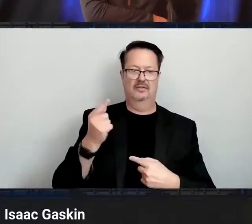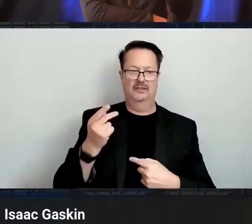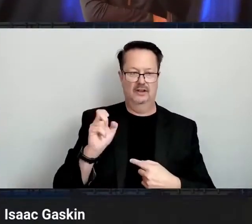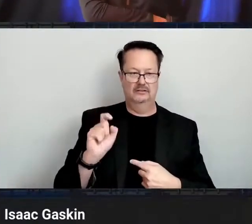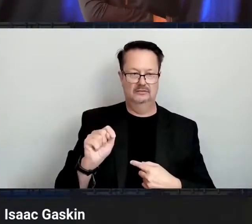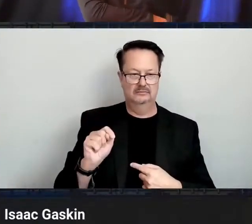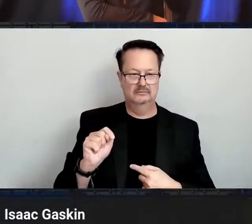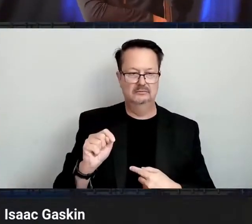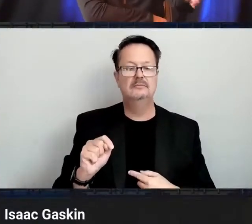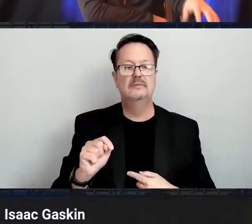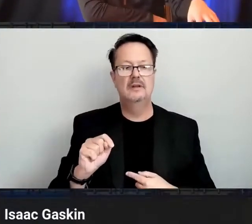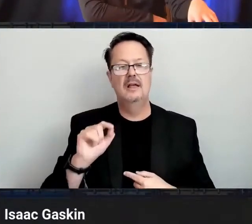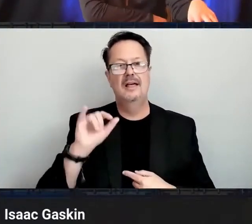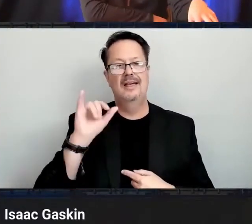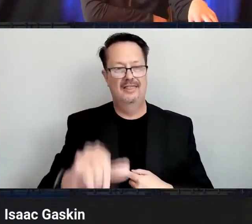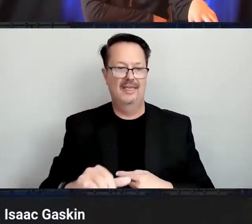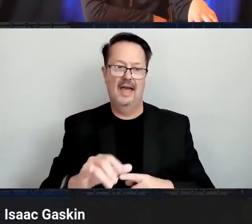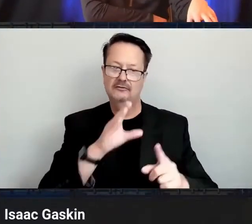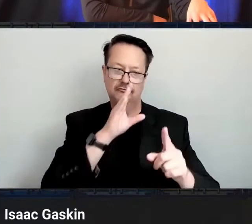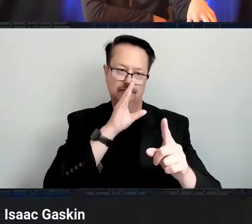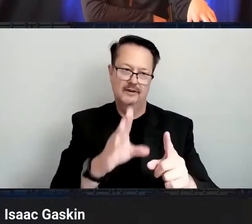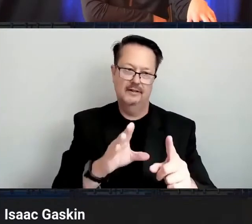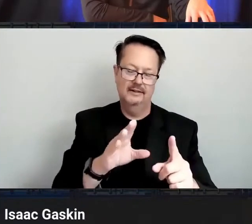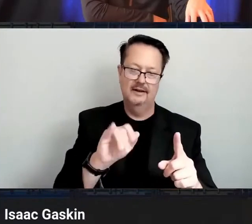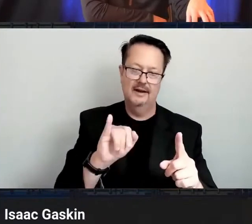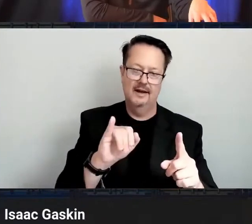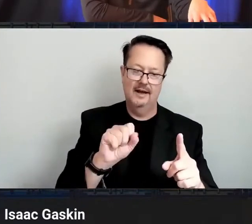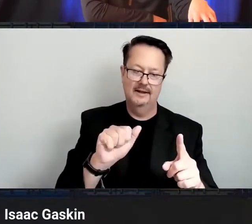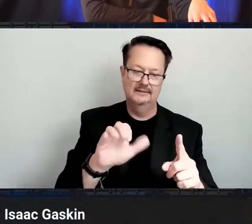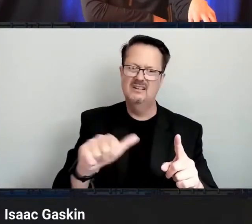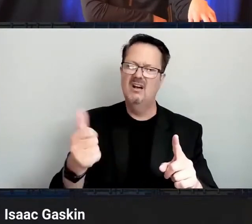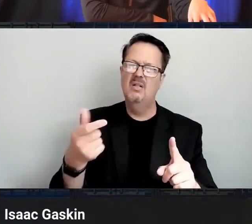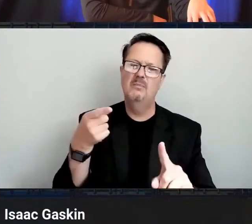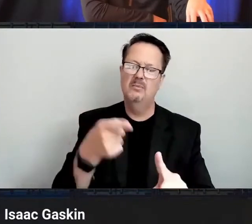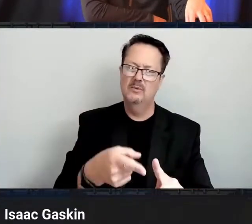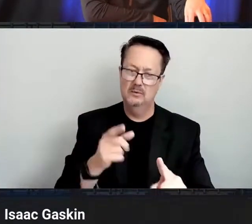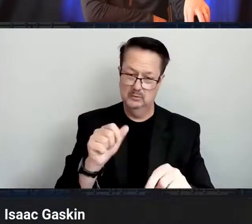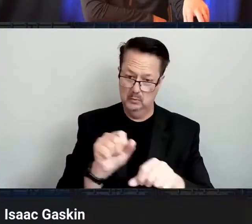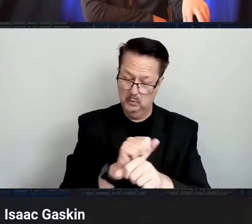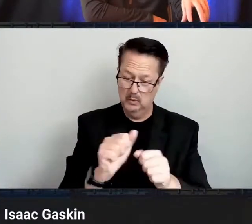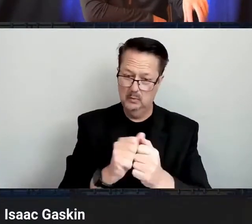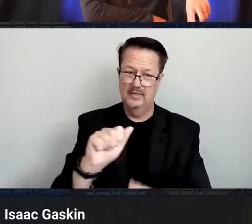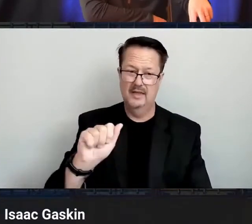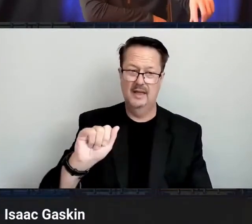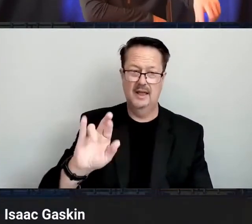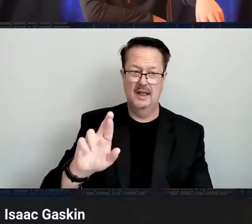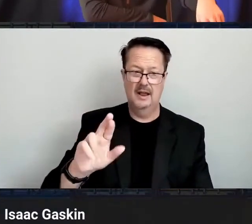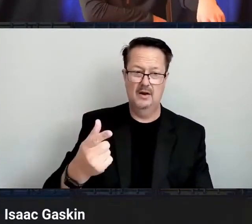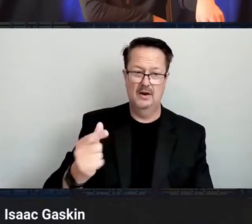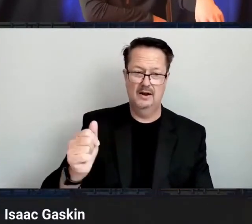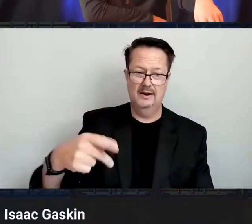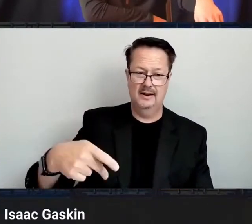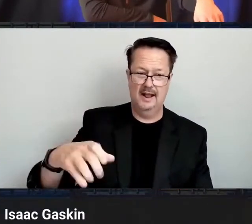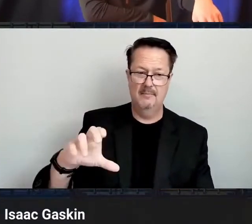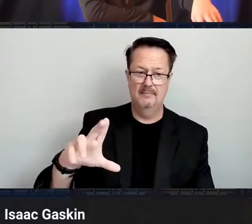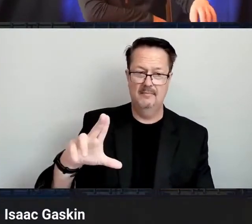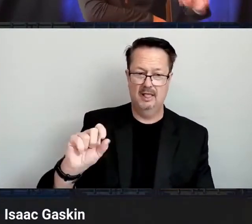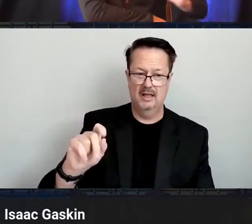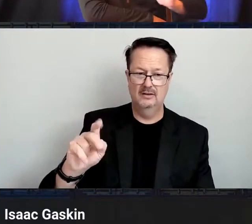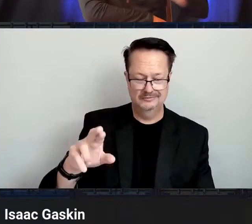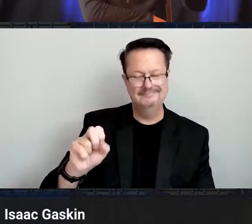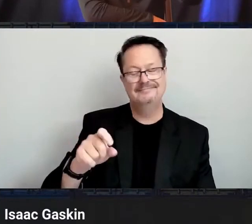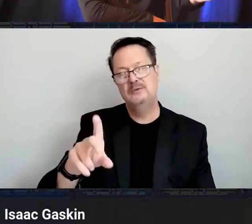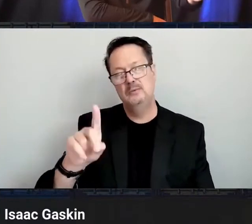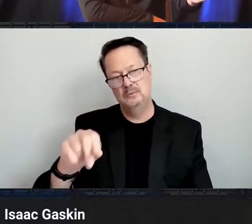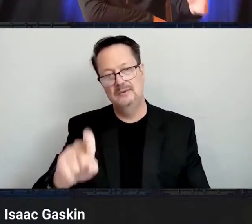And that goes directly to Isaac's other question here on, does it work with air-gap clusters? And in this case, you do need an active connection,